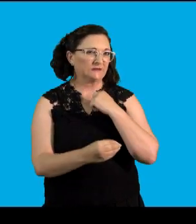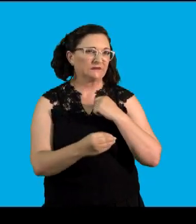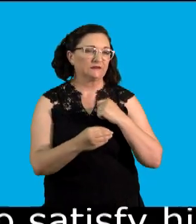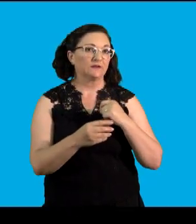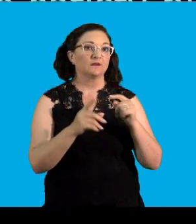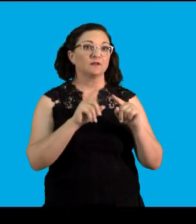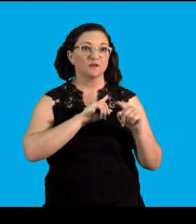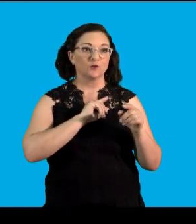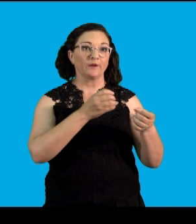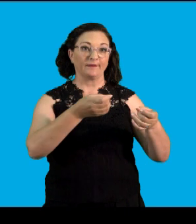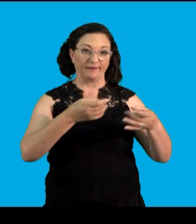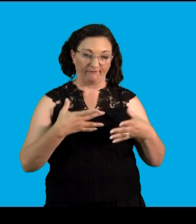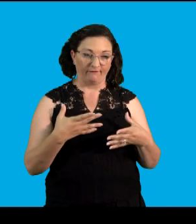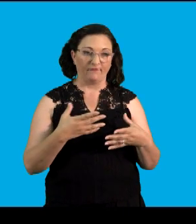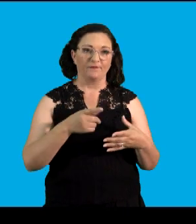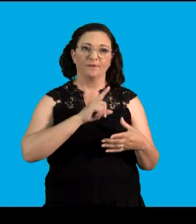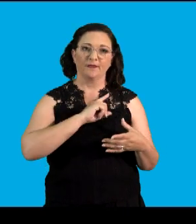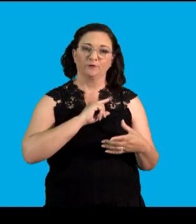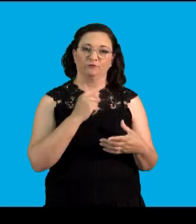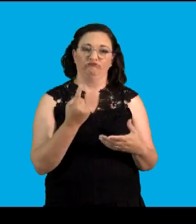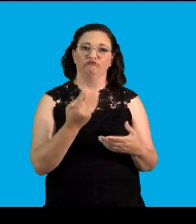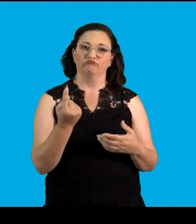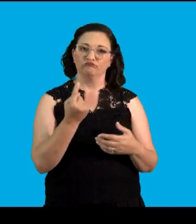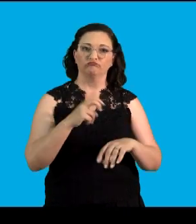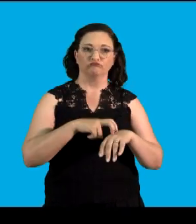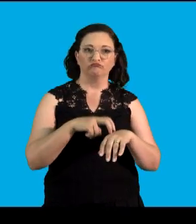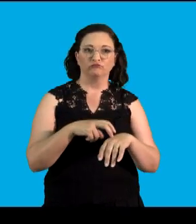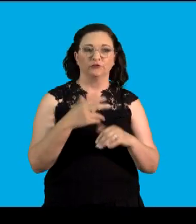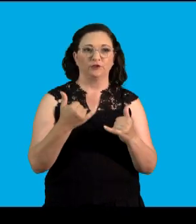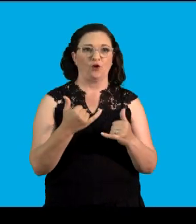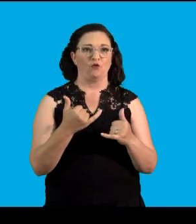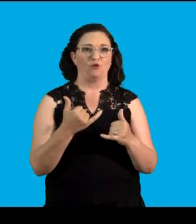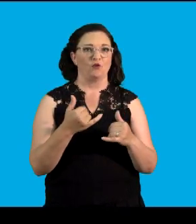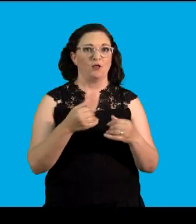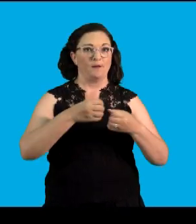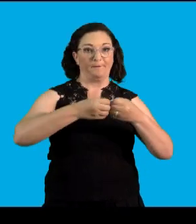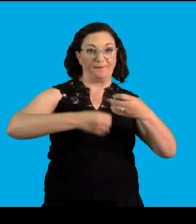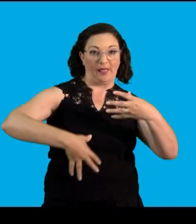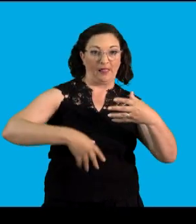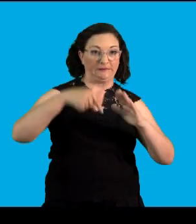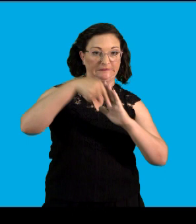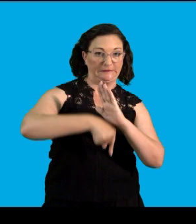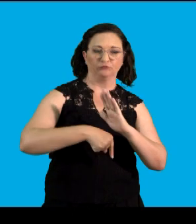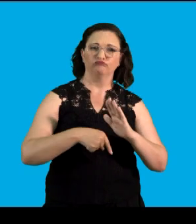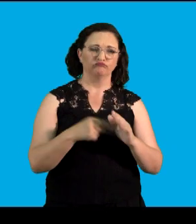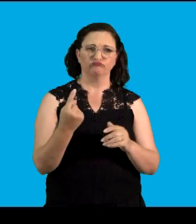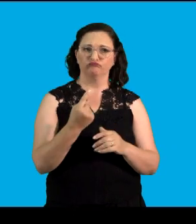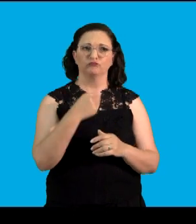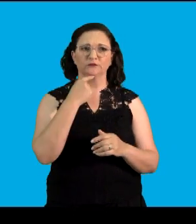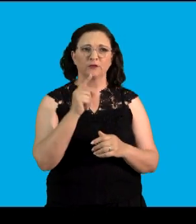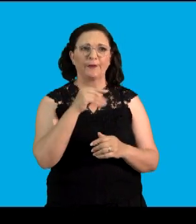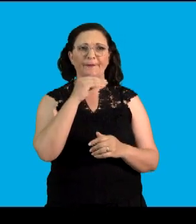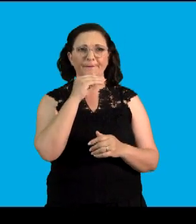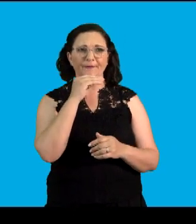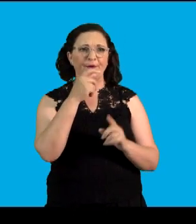give the meaning of poverty. So you just have to give, you don't have to elaborate. When a poor person is unable